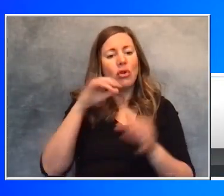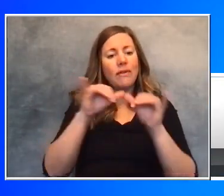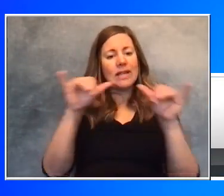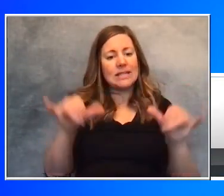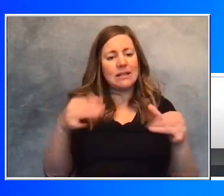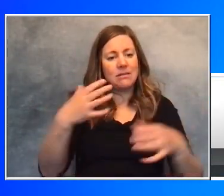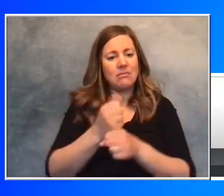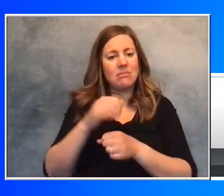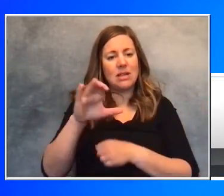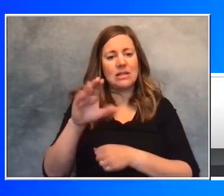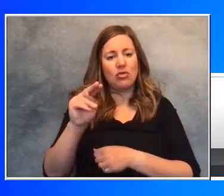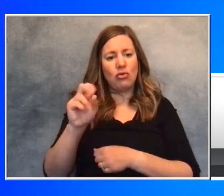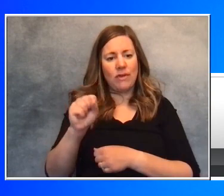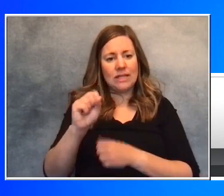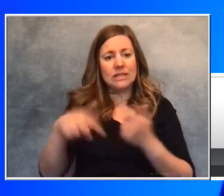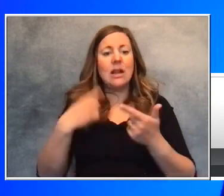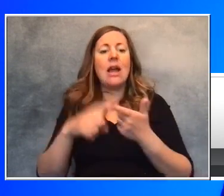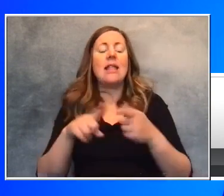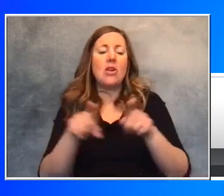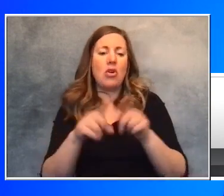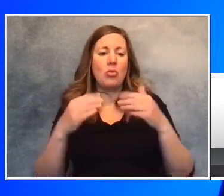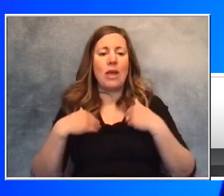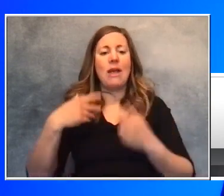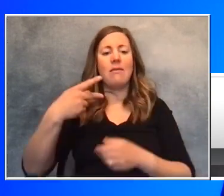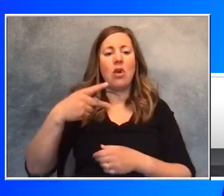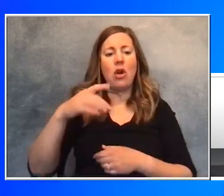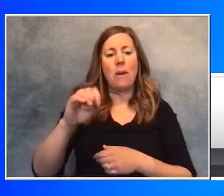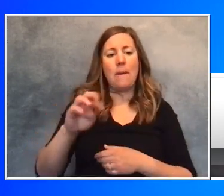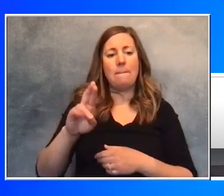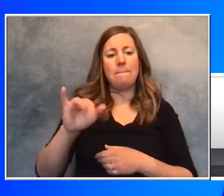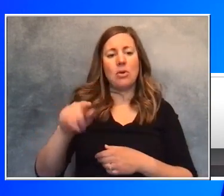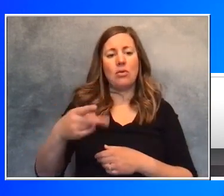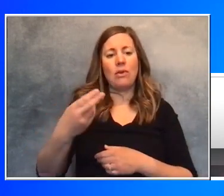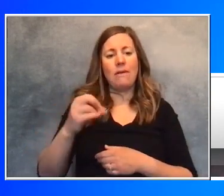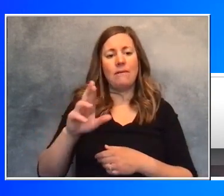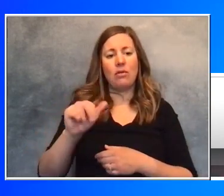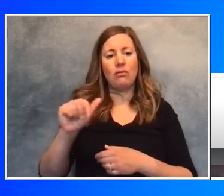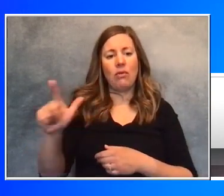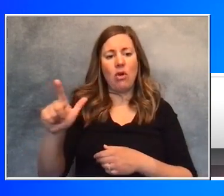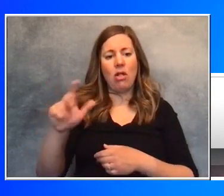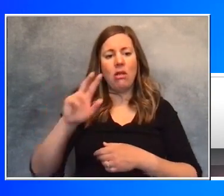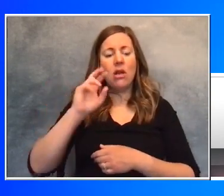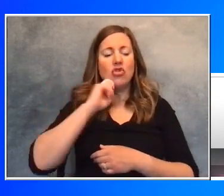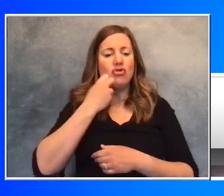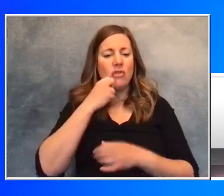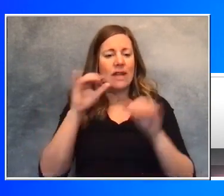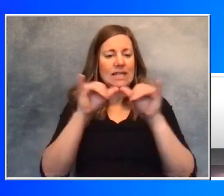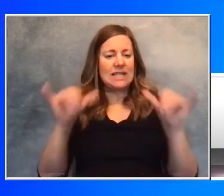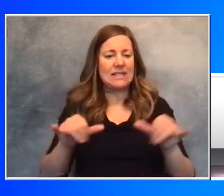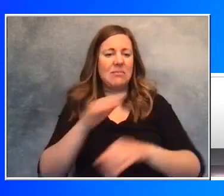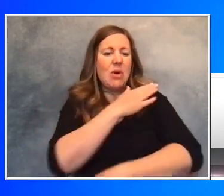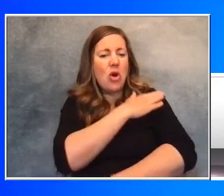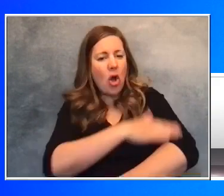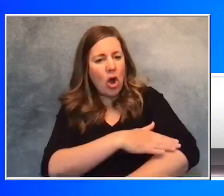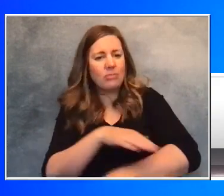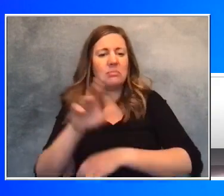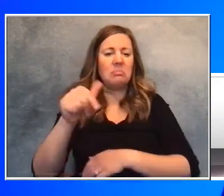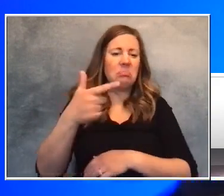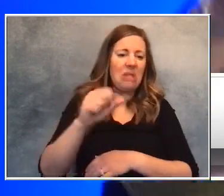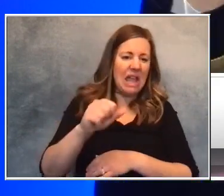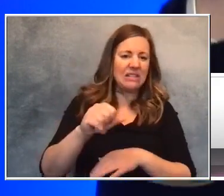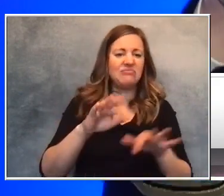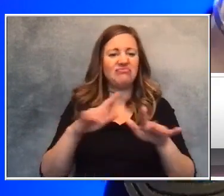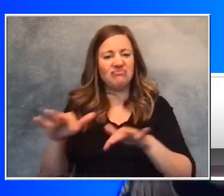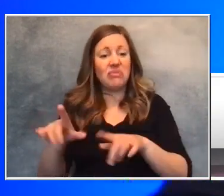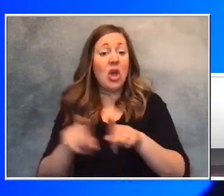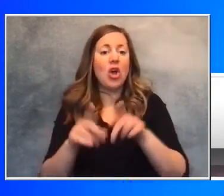system and we have the peripheral nervous system in our arms and legs, etc. We also have our voluntary nervous system, raise